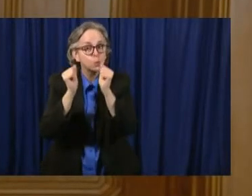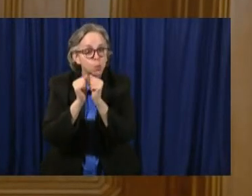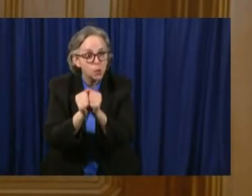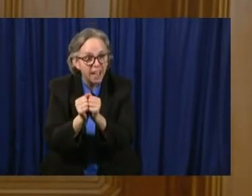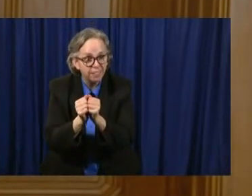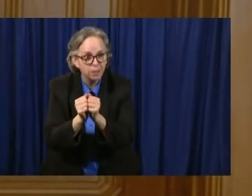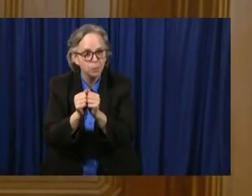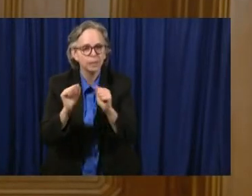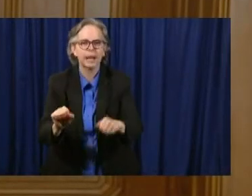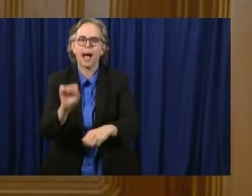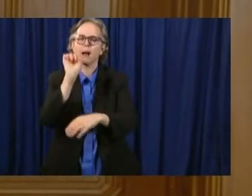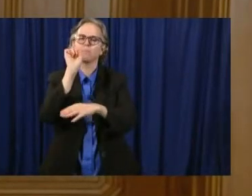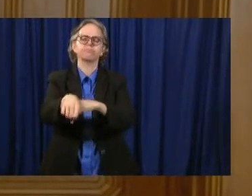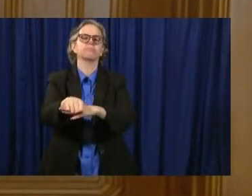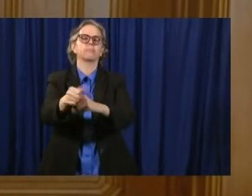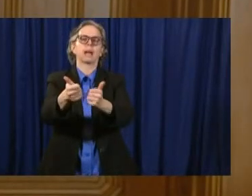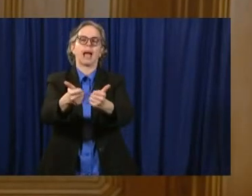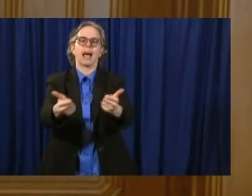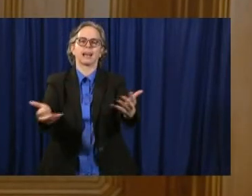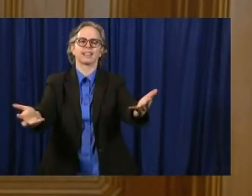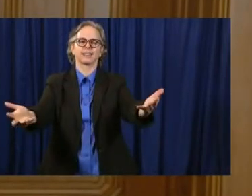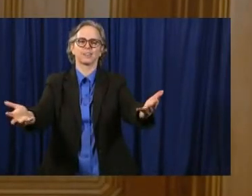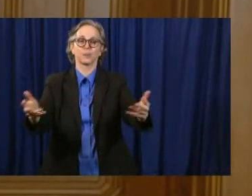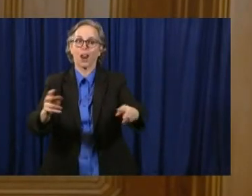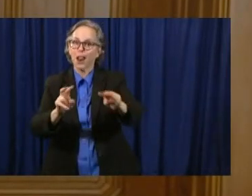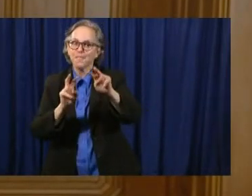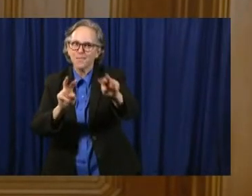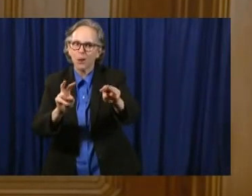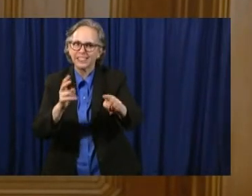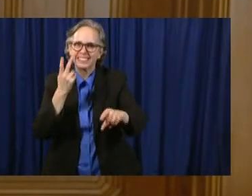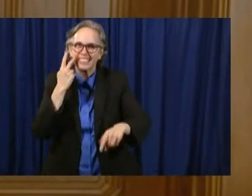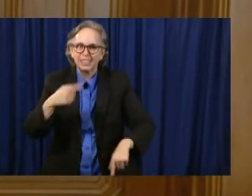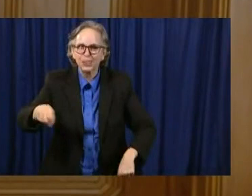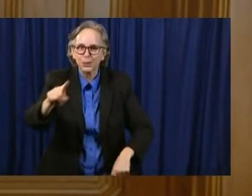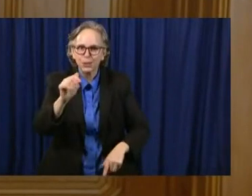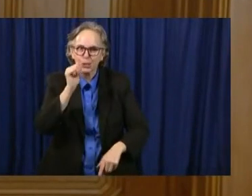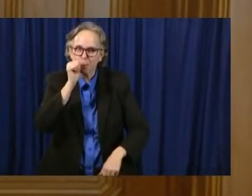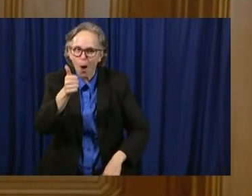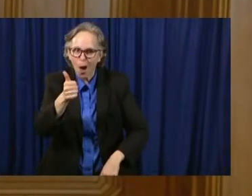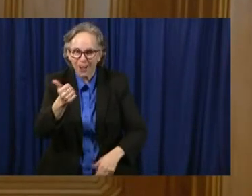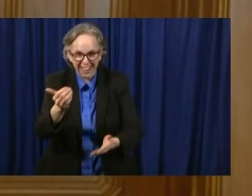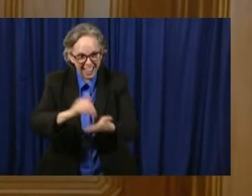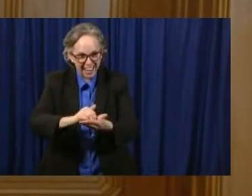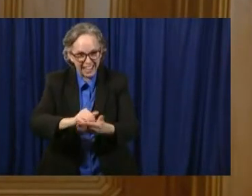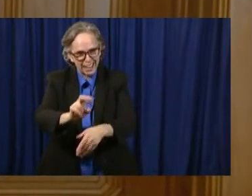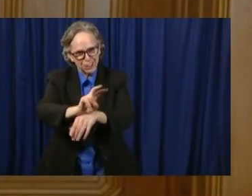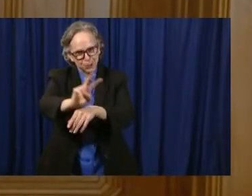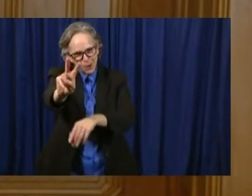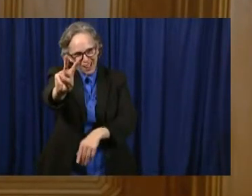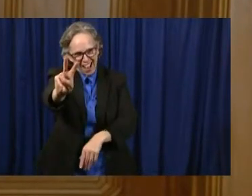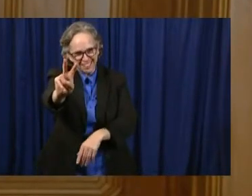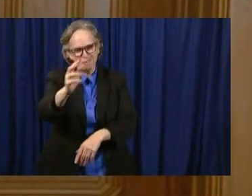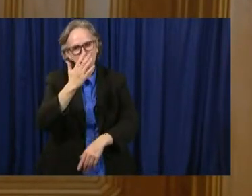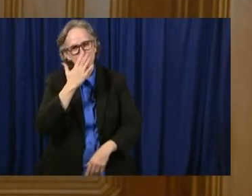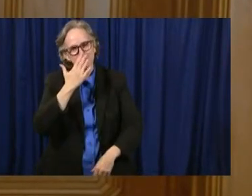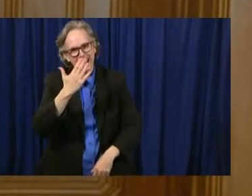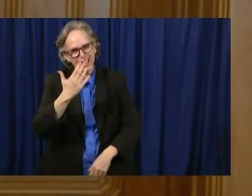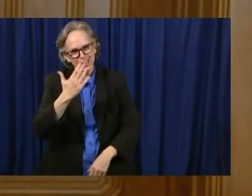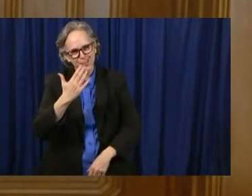overcome anything. We look forward to seeing you all tomorrow again at 2:00. Thank you very much.